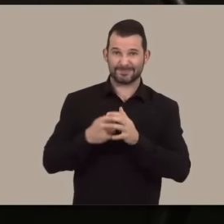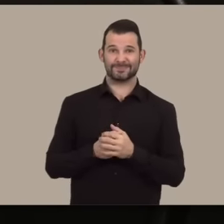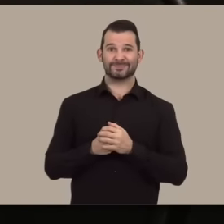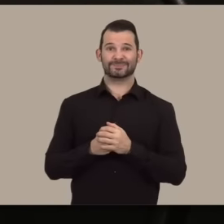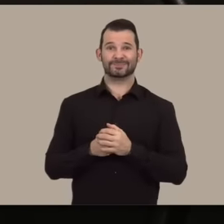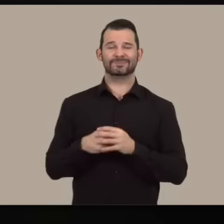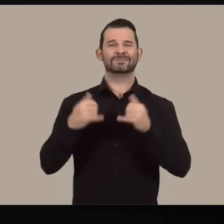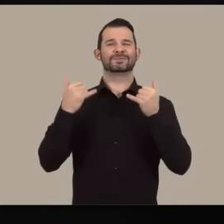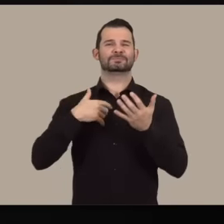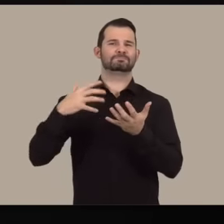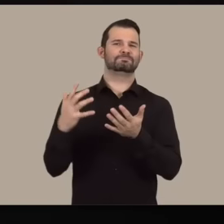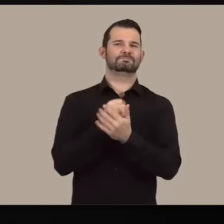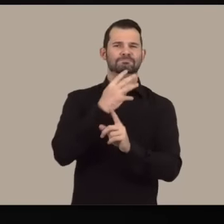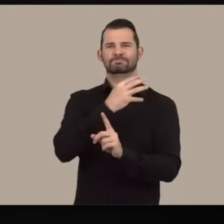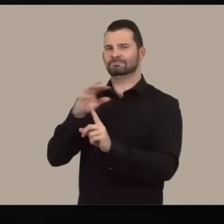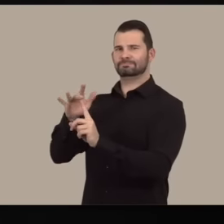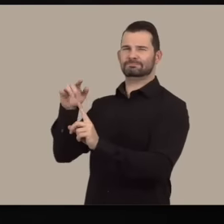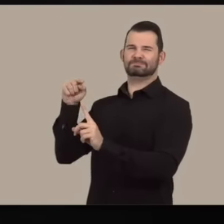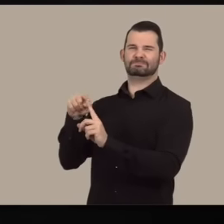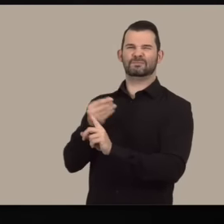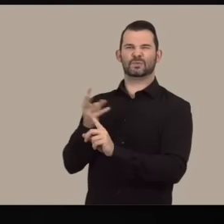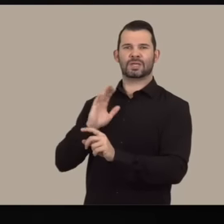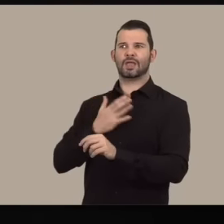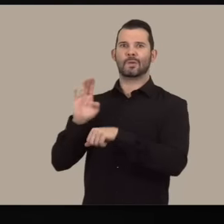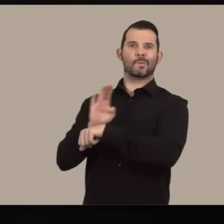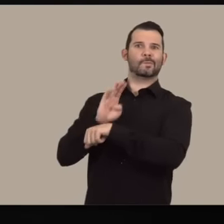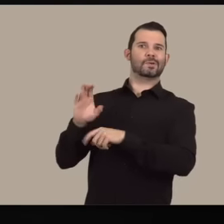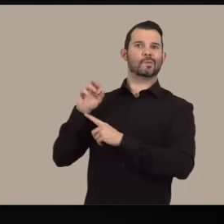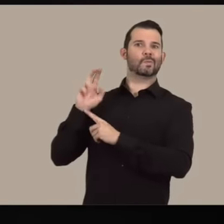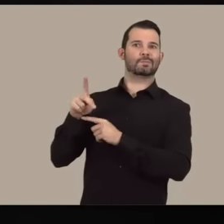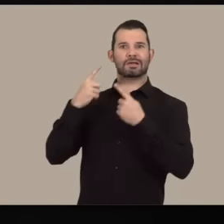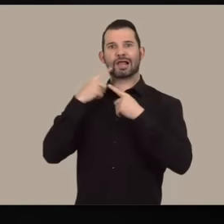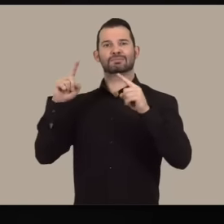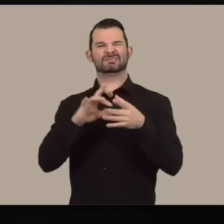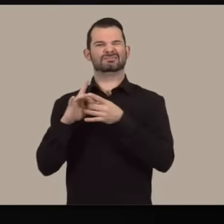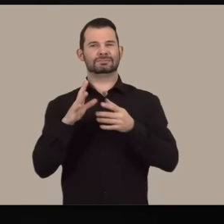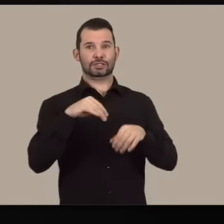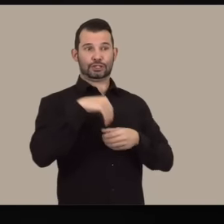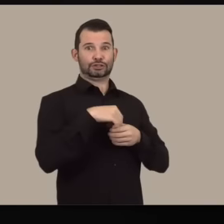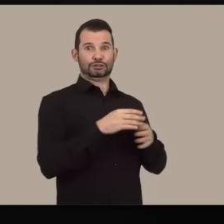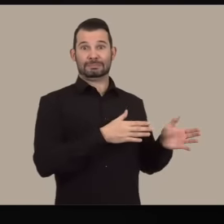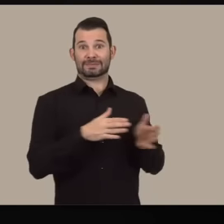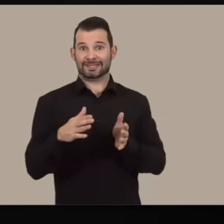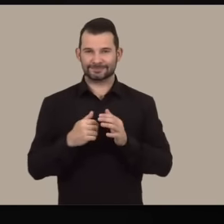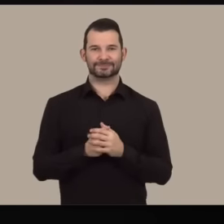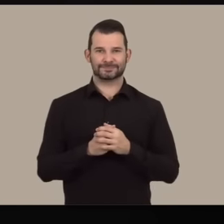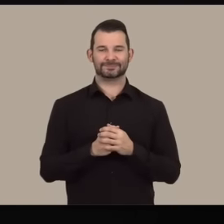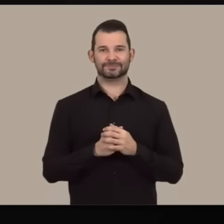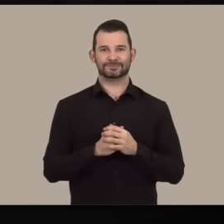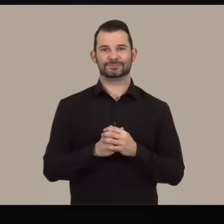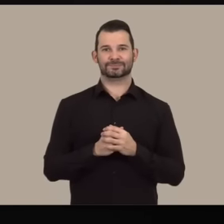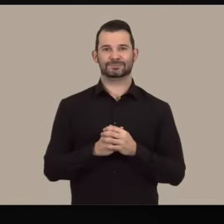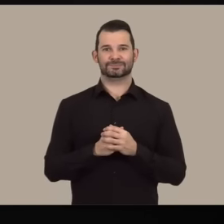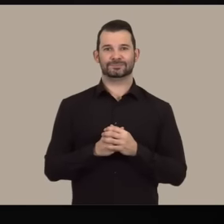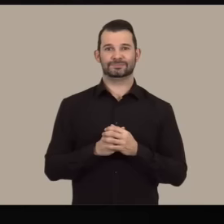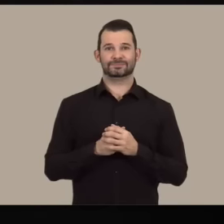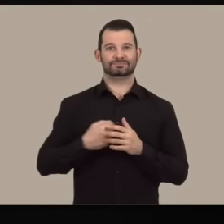Telefilm. I'd now like to take a moment to highlight a few of our corporate accomplishments with regard to internal